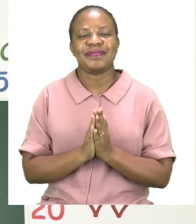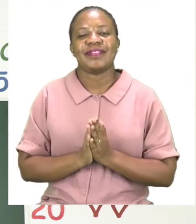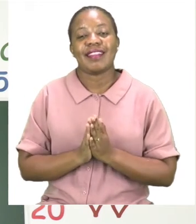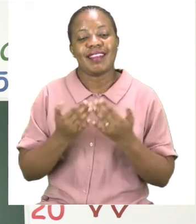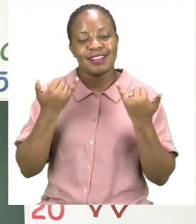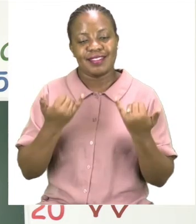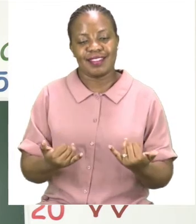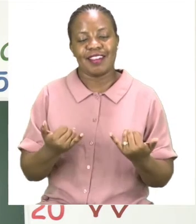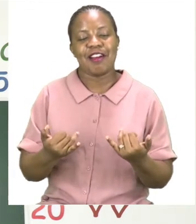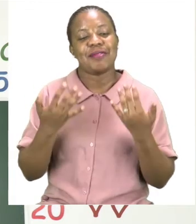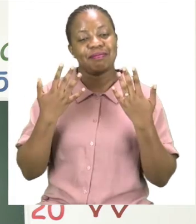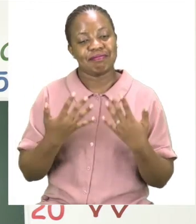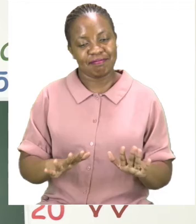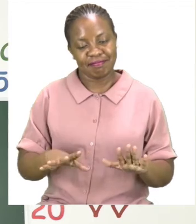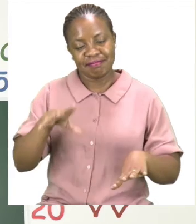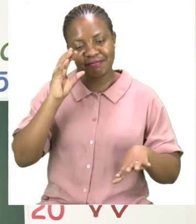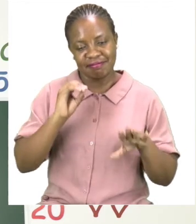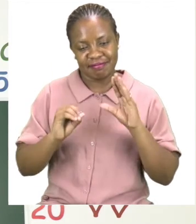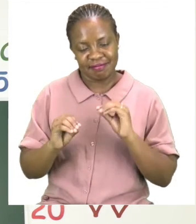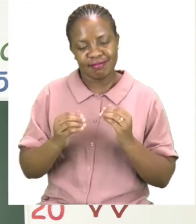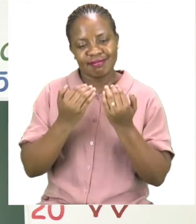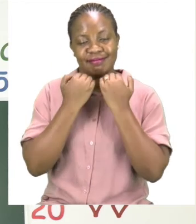girls, it's very important for us to